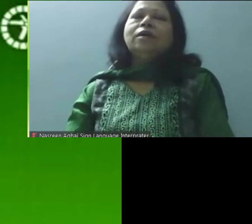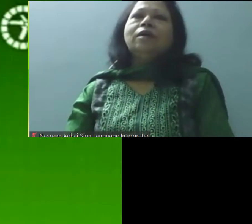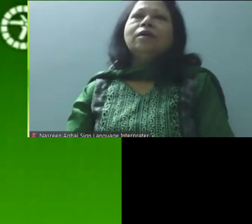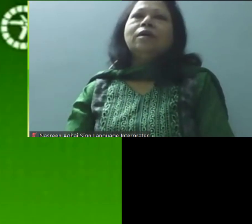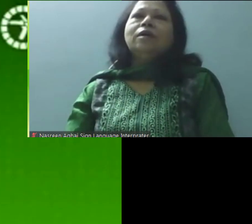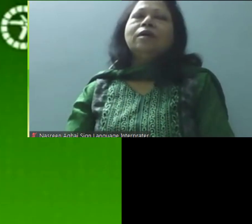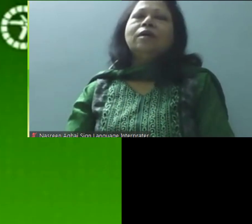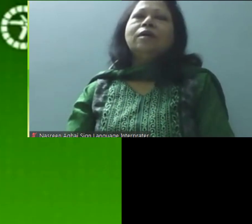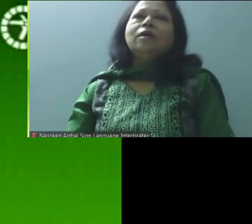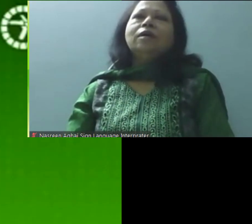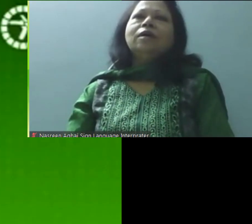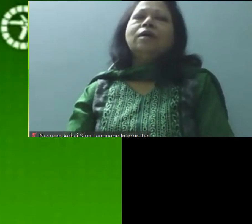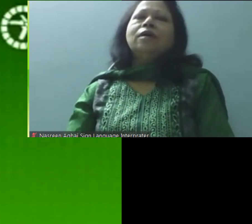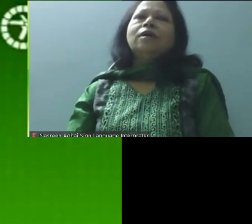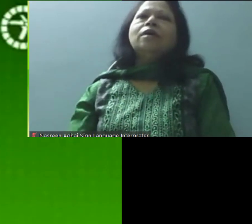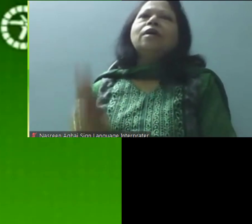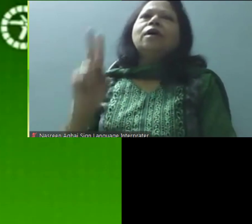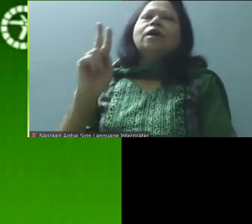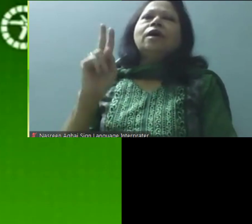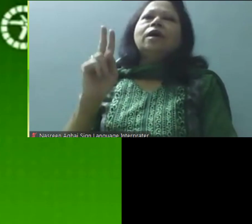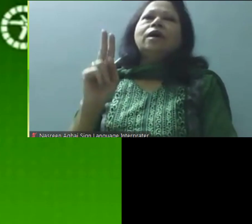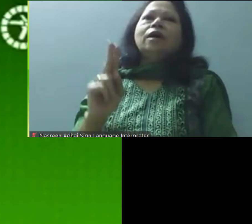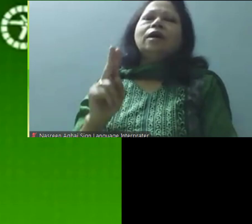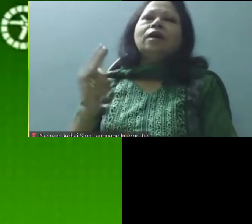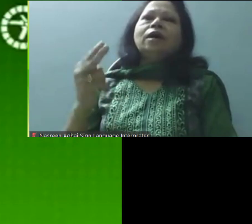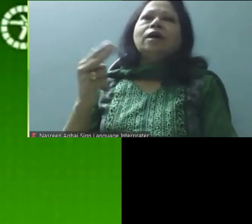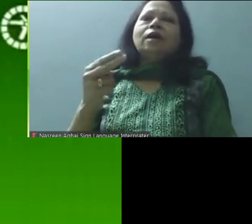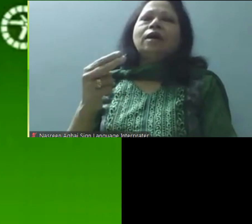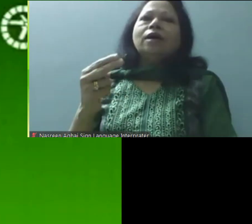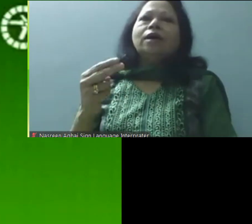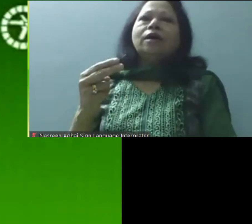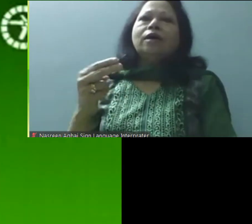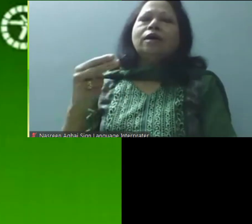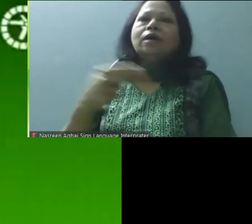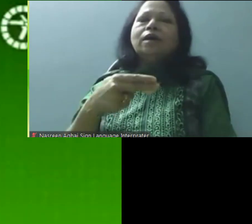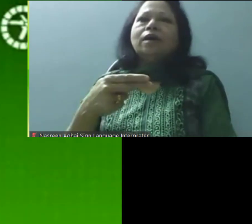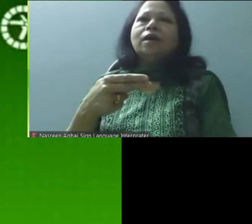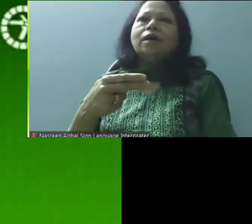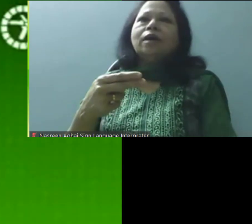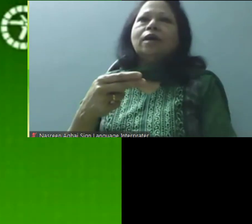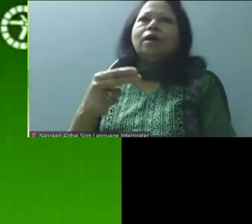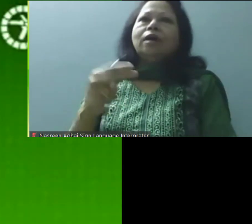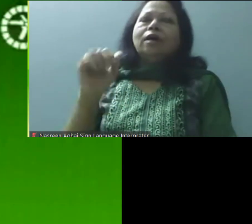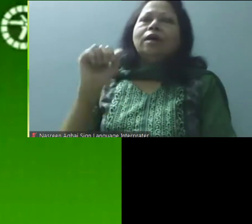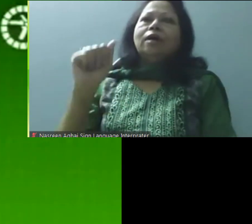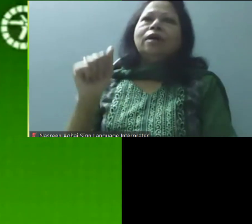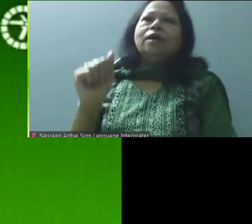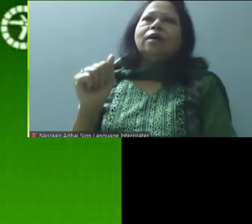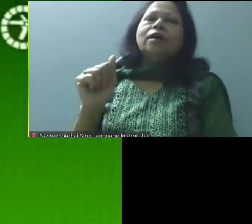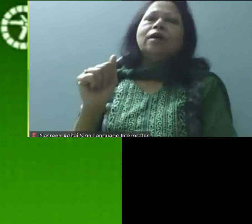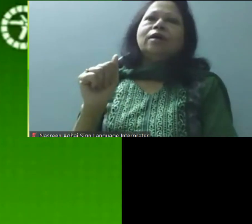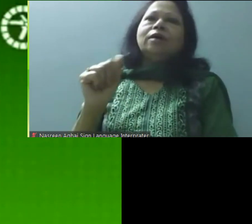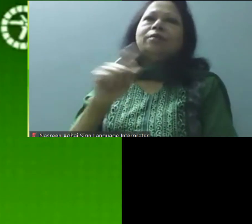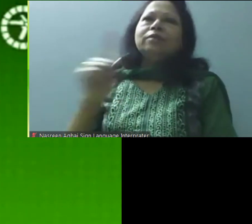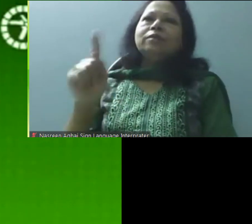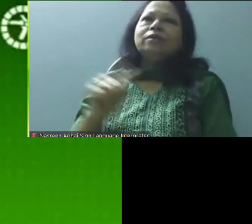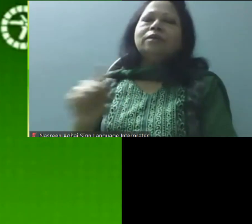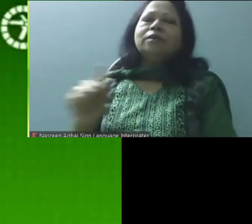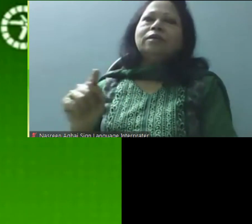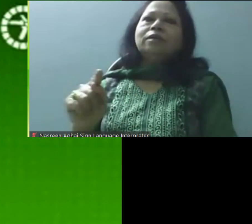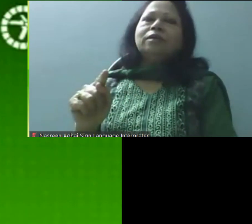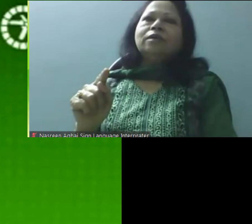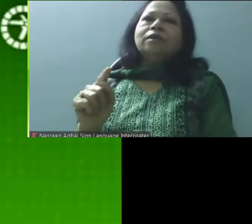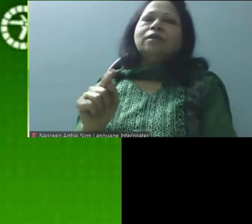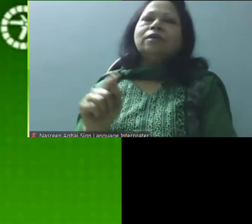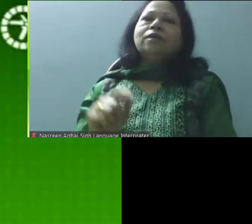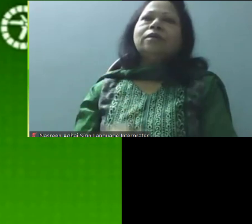Hamza, start with you. Just one thing that you think, very briefly, governments could do in terms of policy.